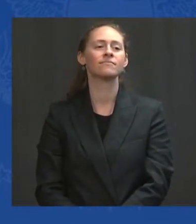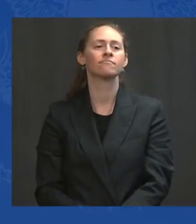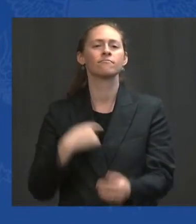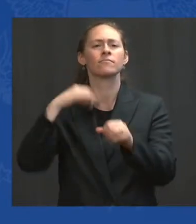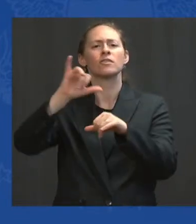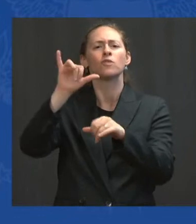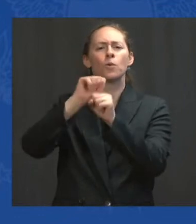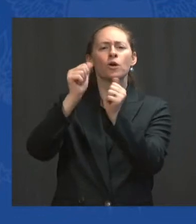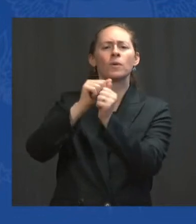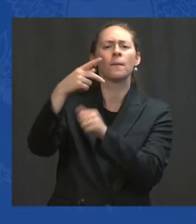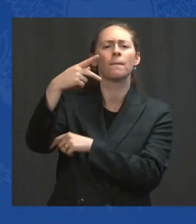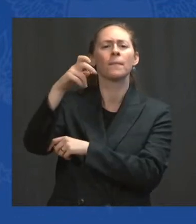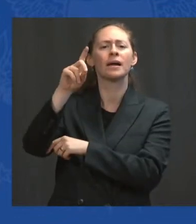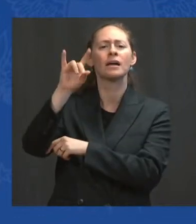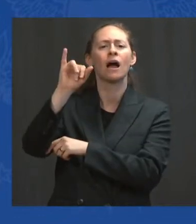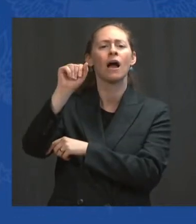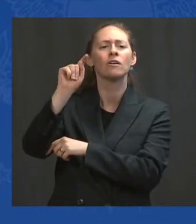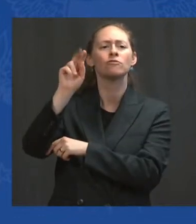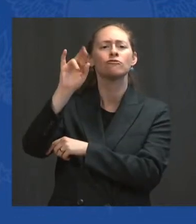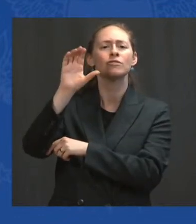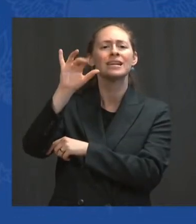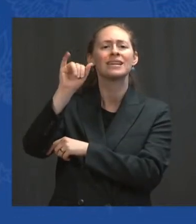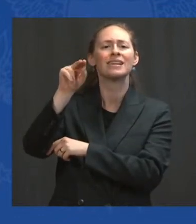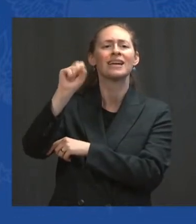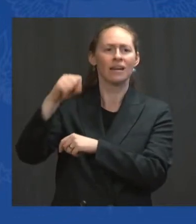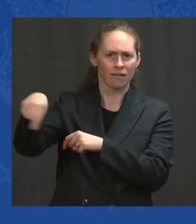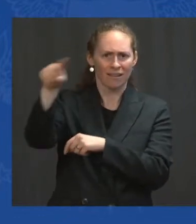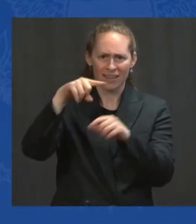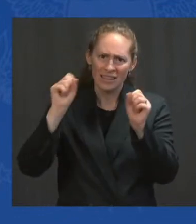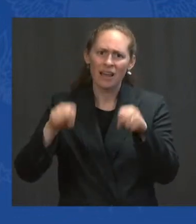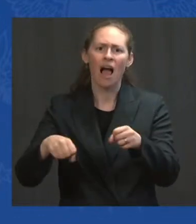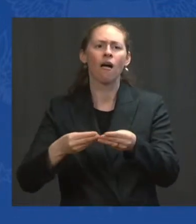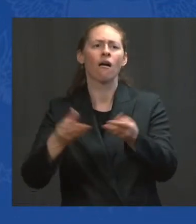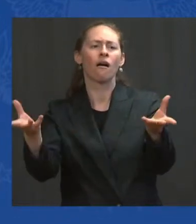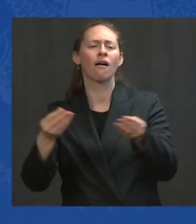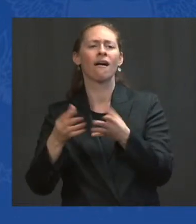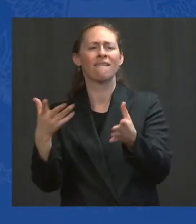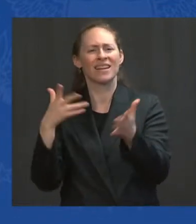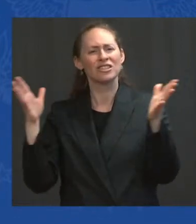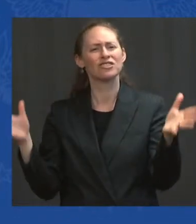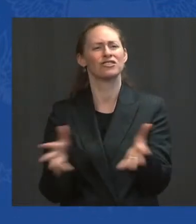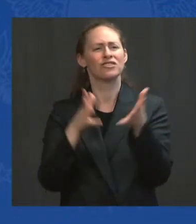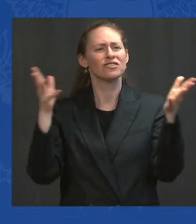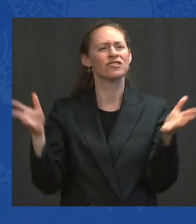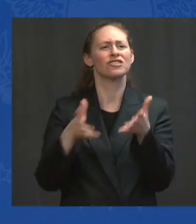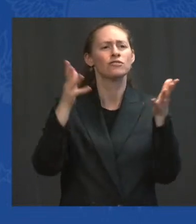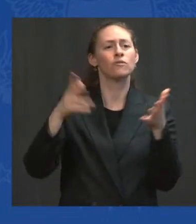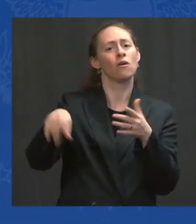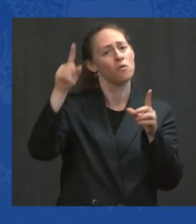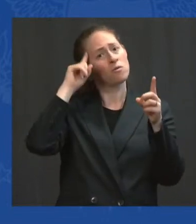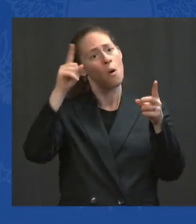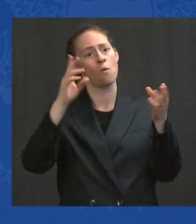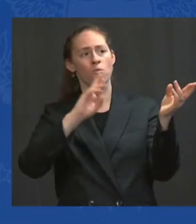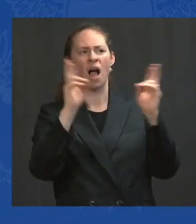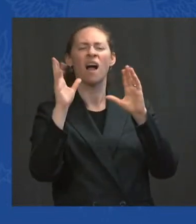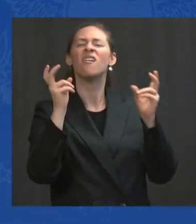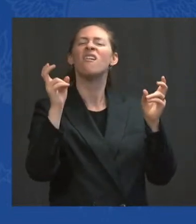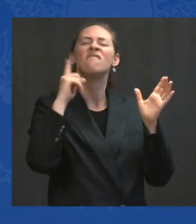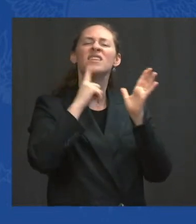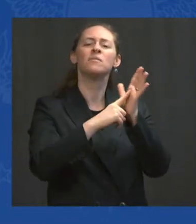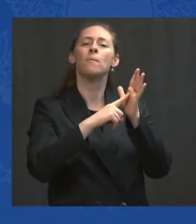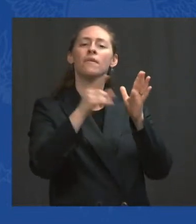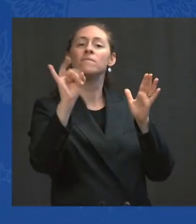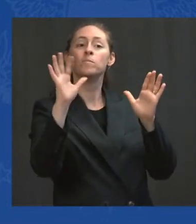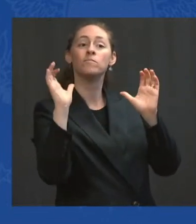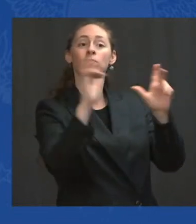people to push to get younger people vaccinated as they see their doctors for back-to-school checkups or get physicals for